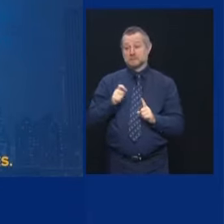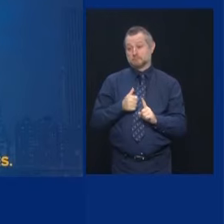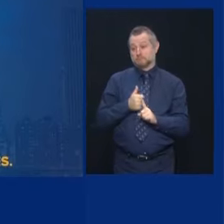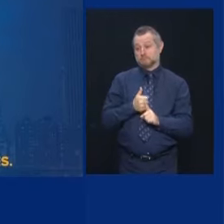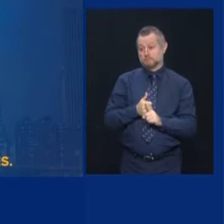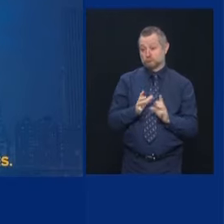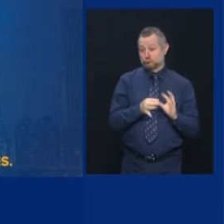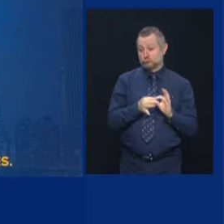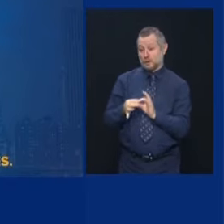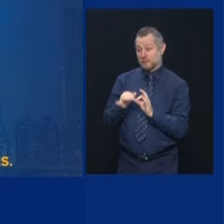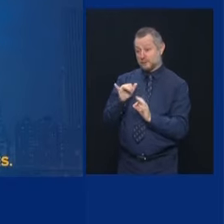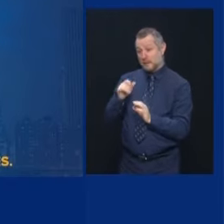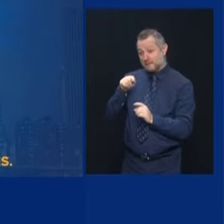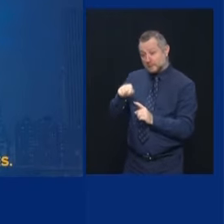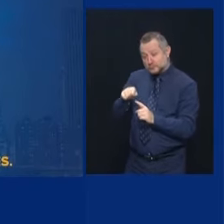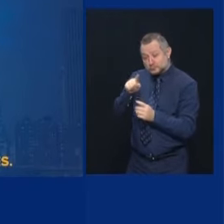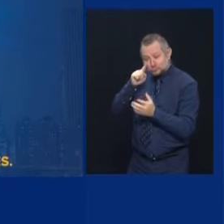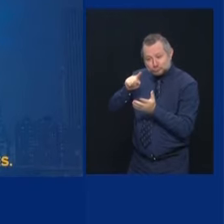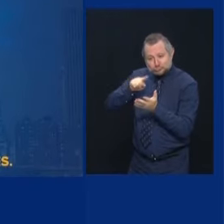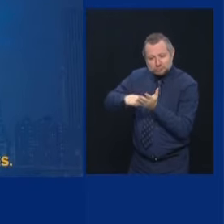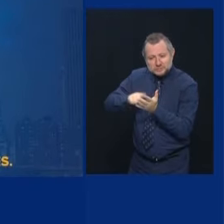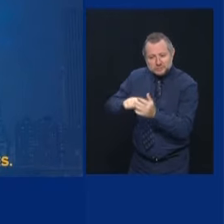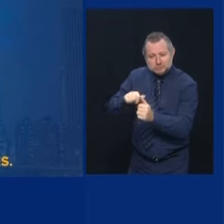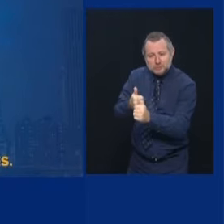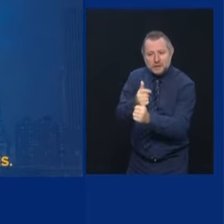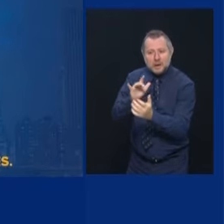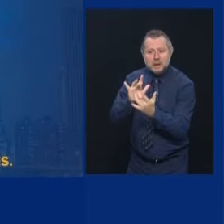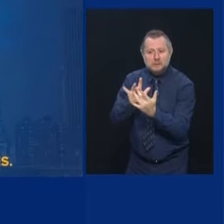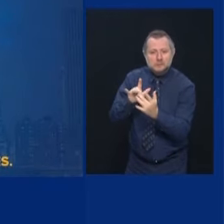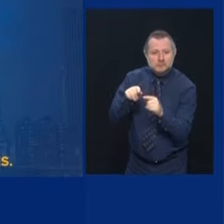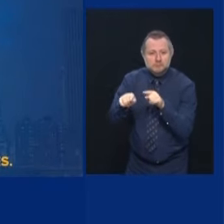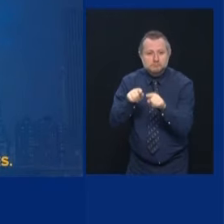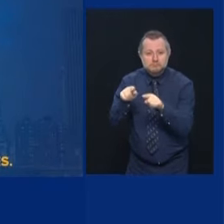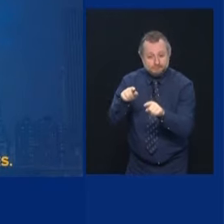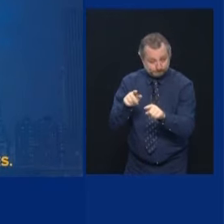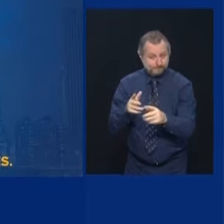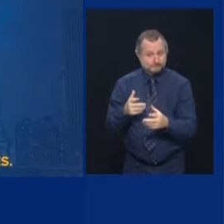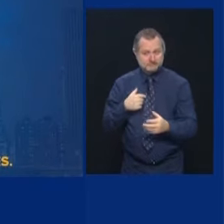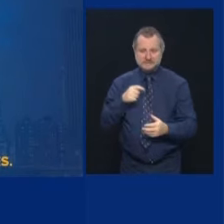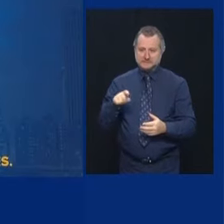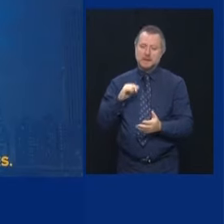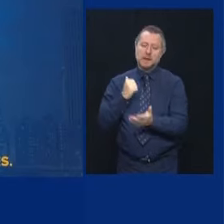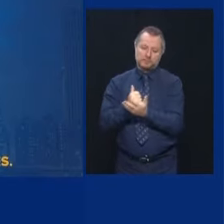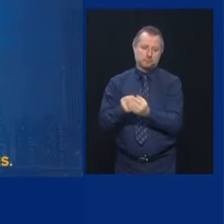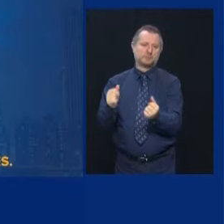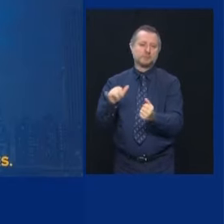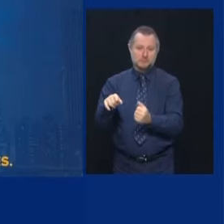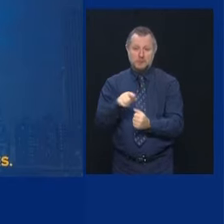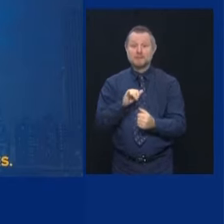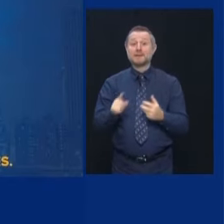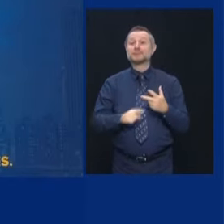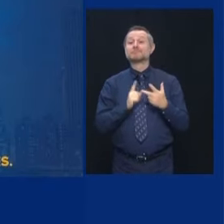Contact tracing helps you solve the problem. And enforcement.